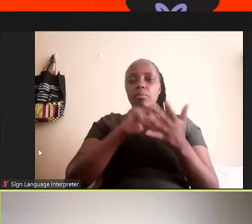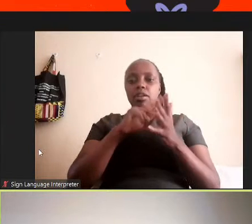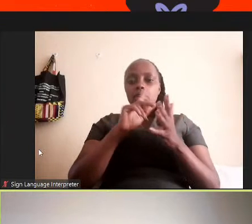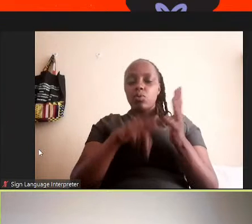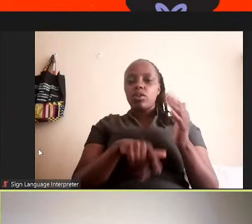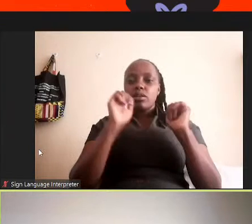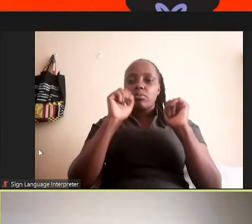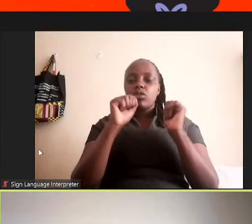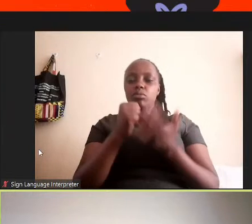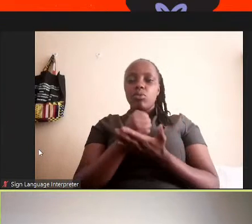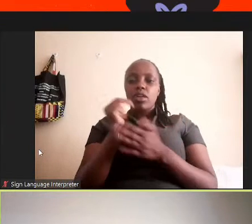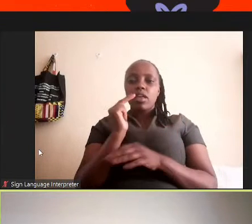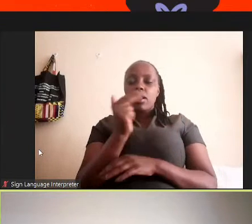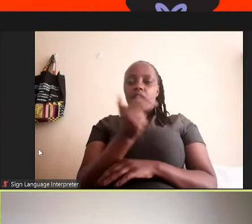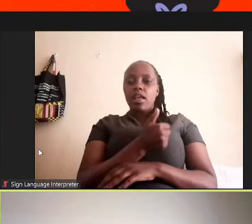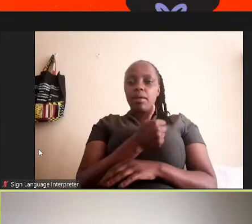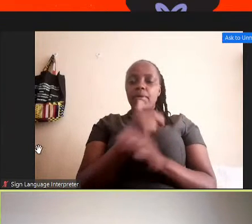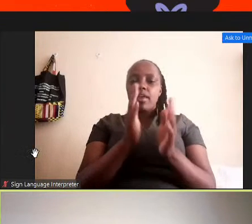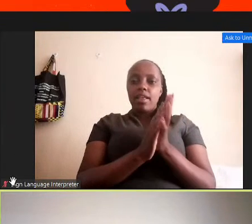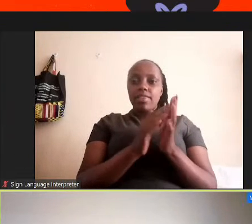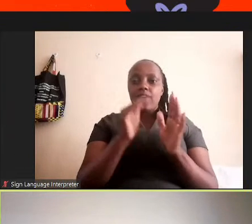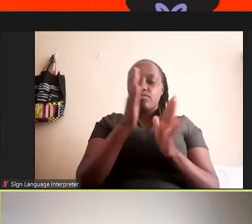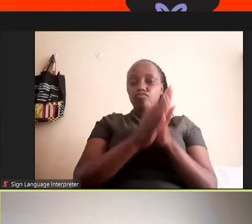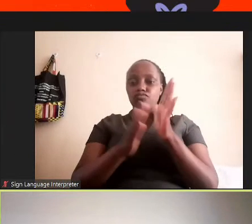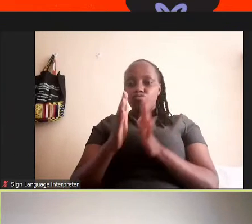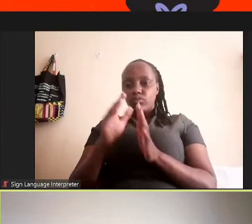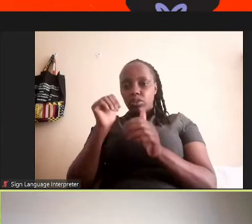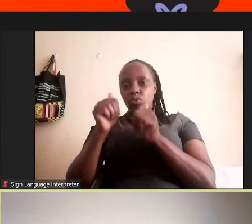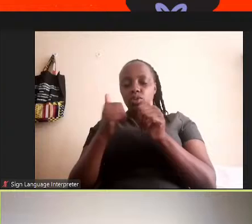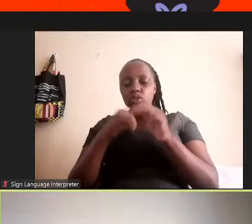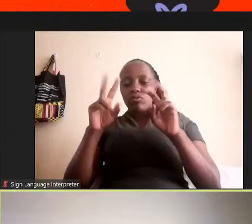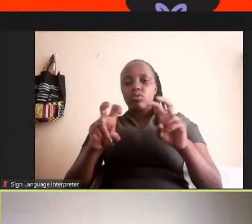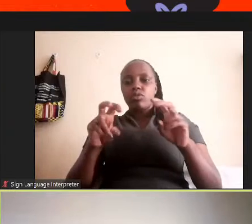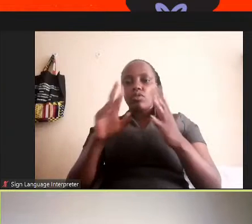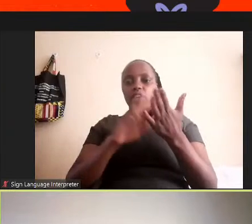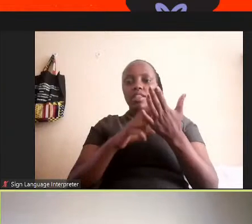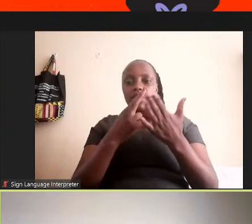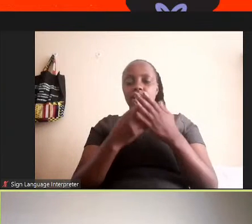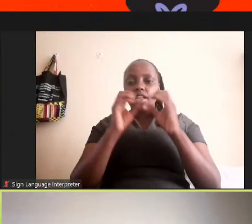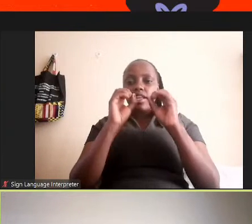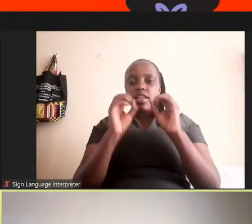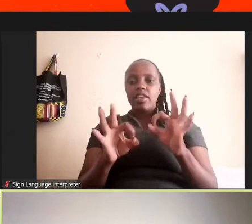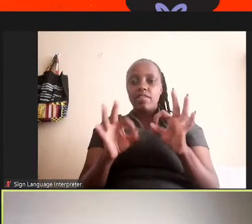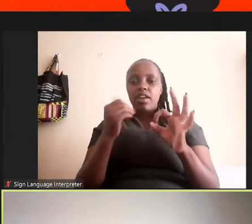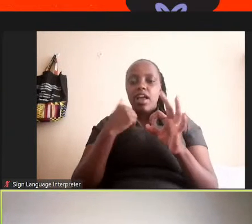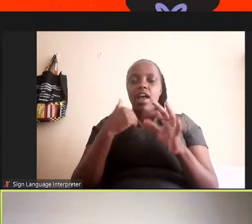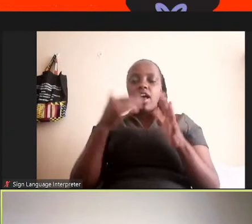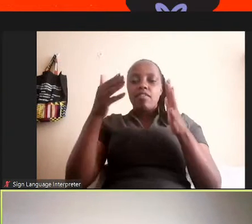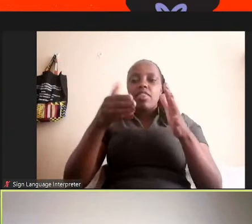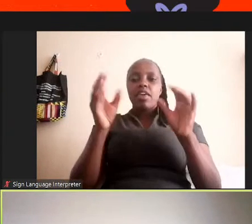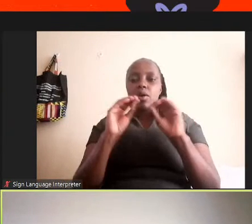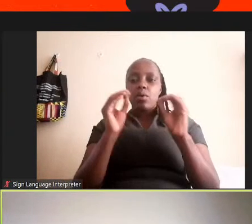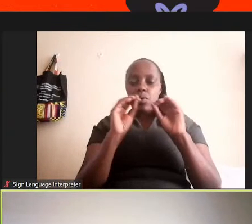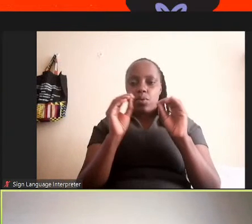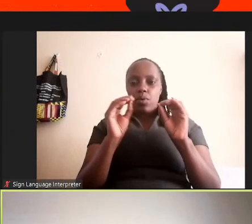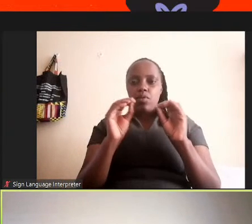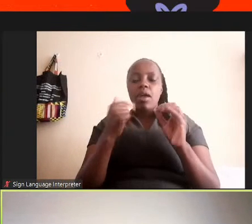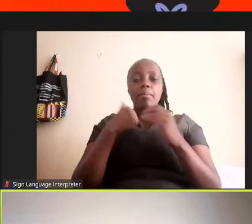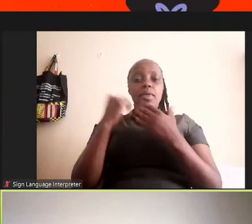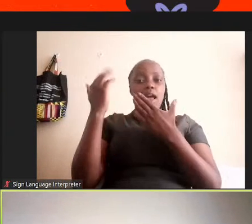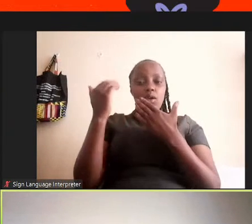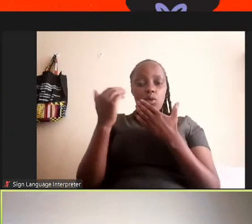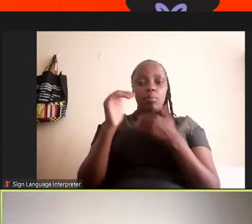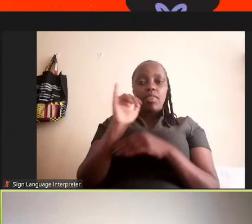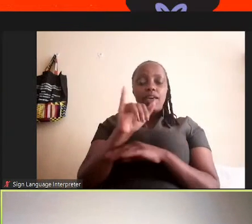us as the Secretariat to look for those resources if they are not existing anywhere else. I hope